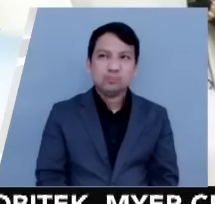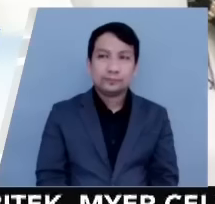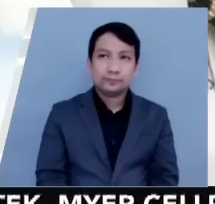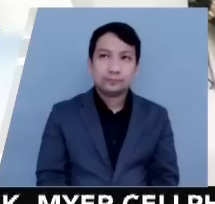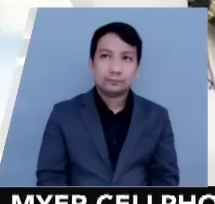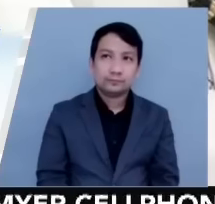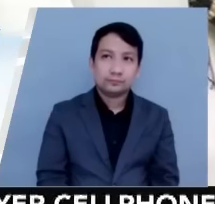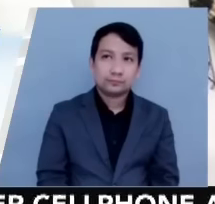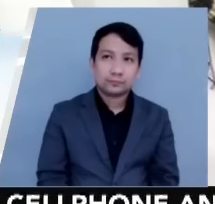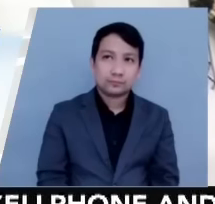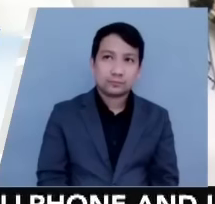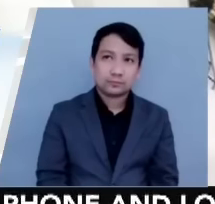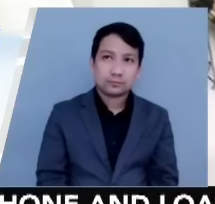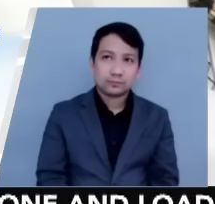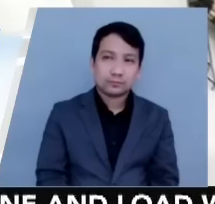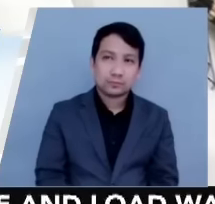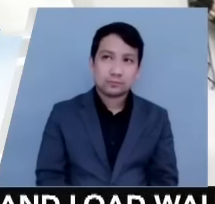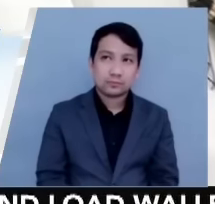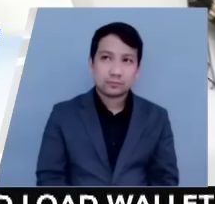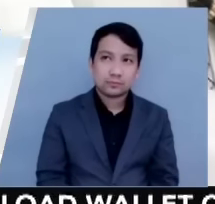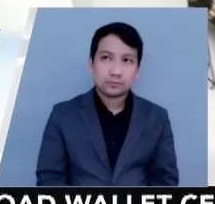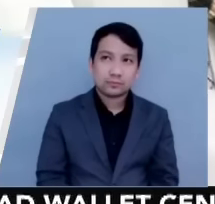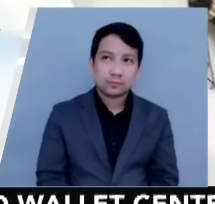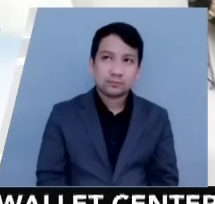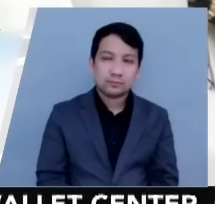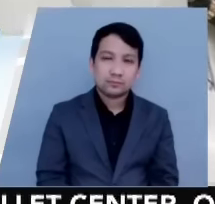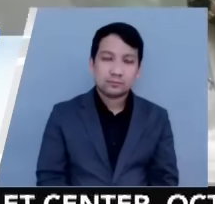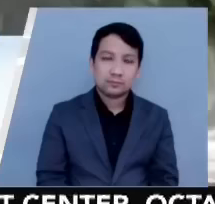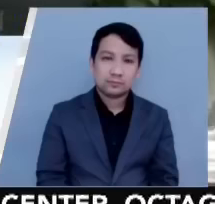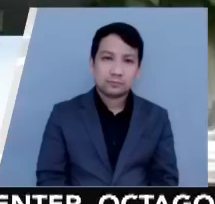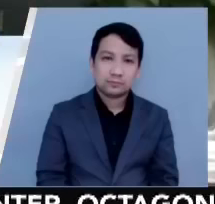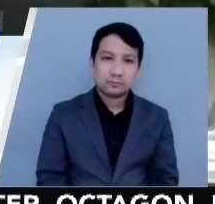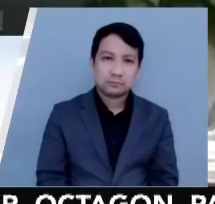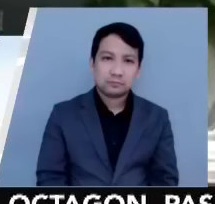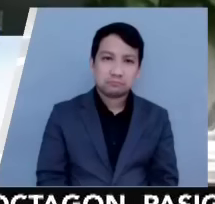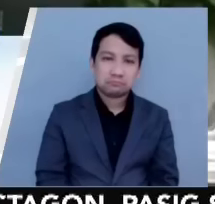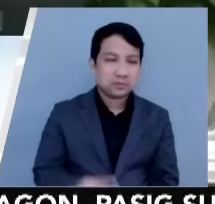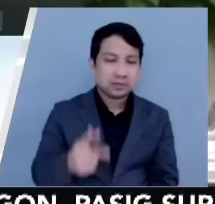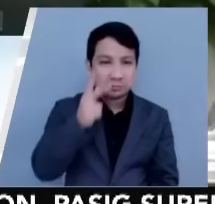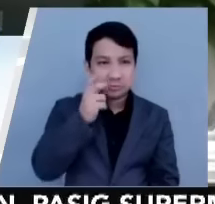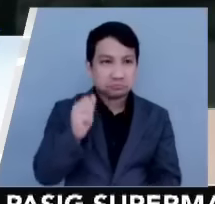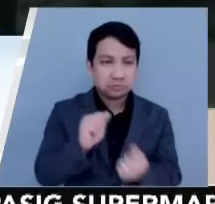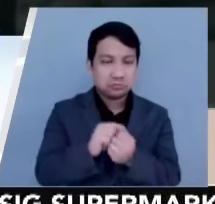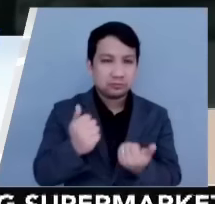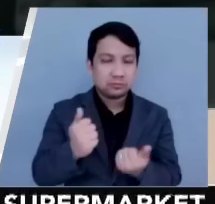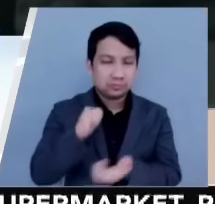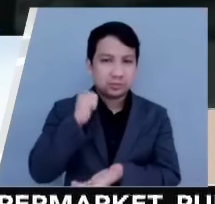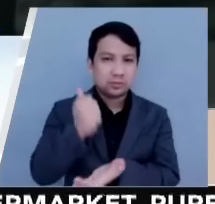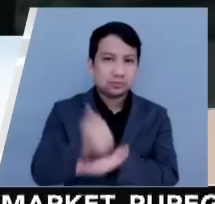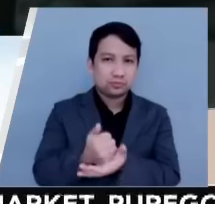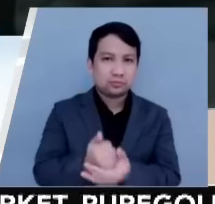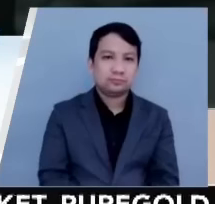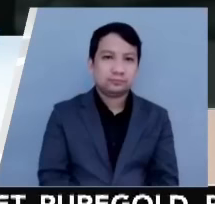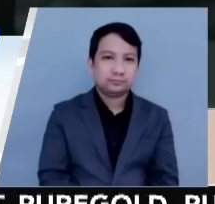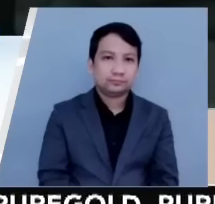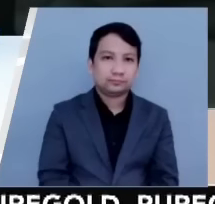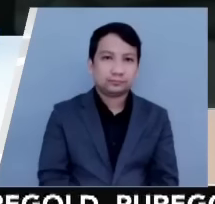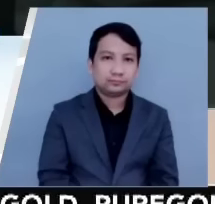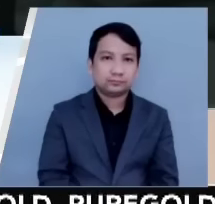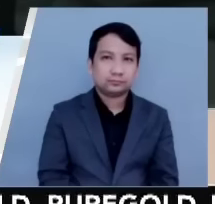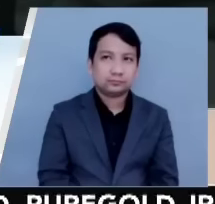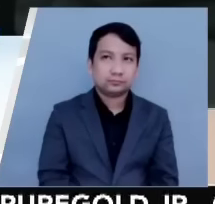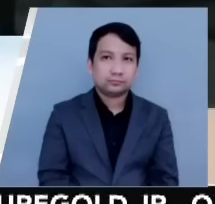Duly seconded. Any objections? Hearing none, the motion is approved. Ang sinasabi ko po is right to